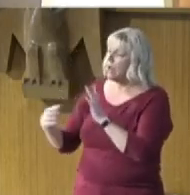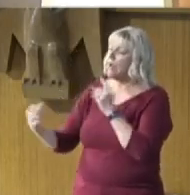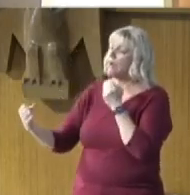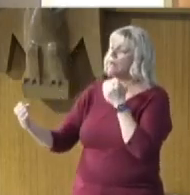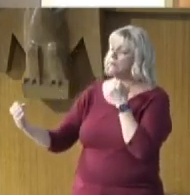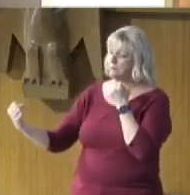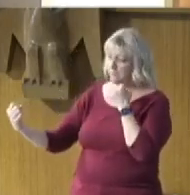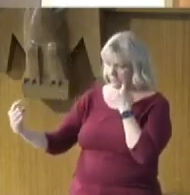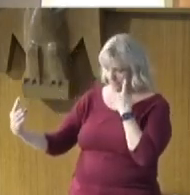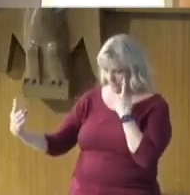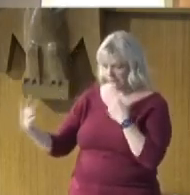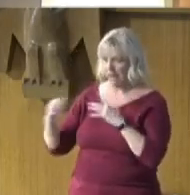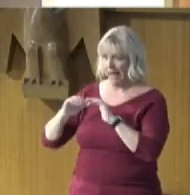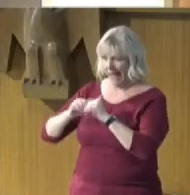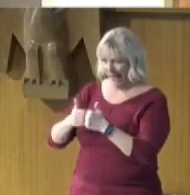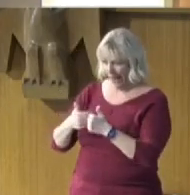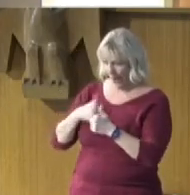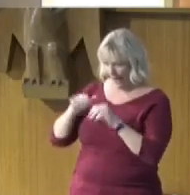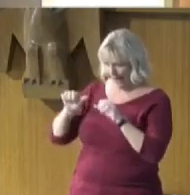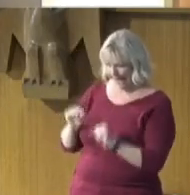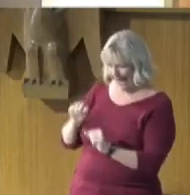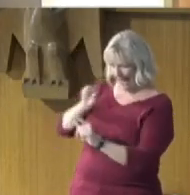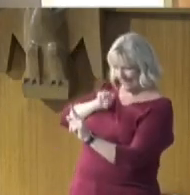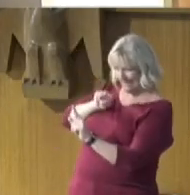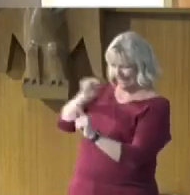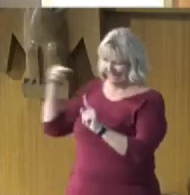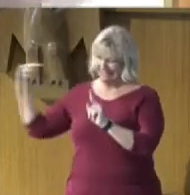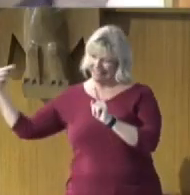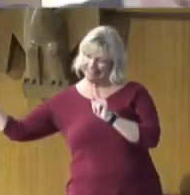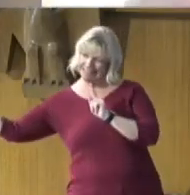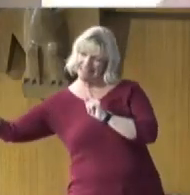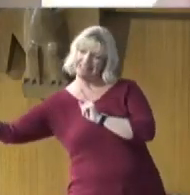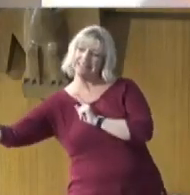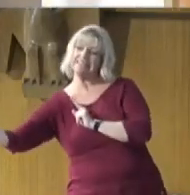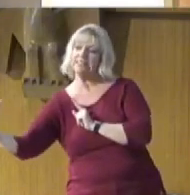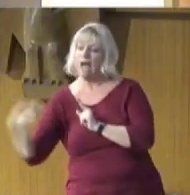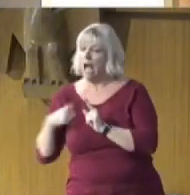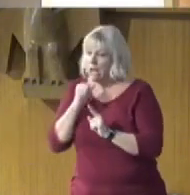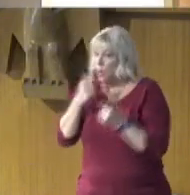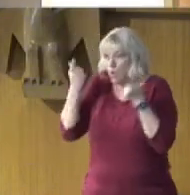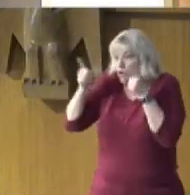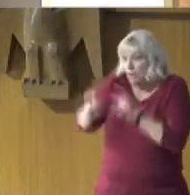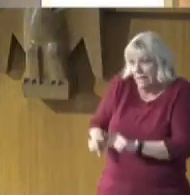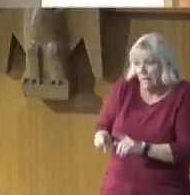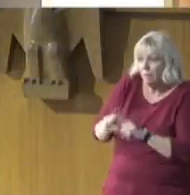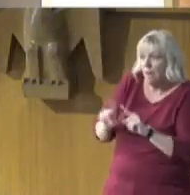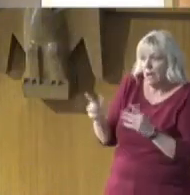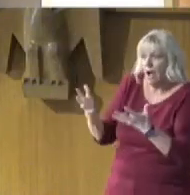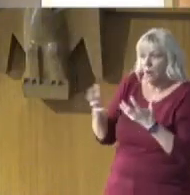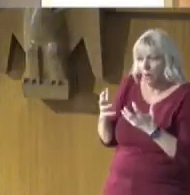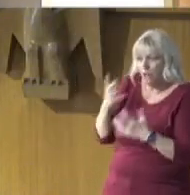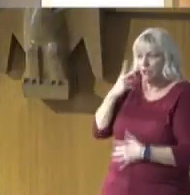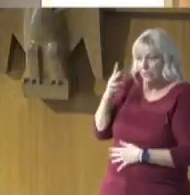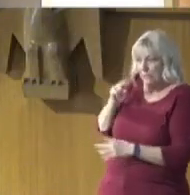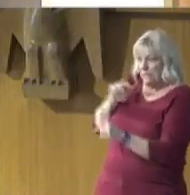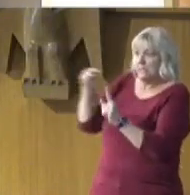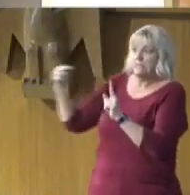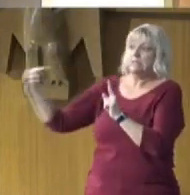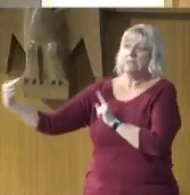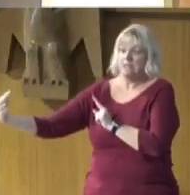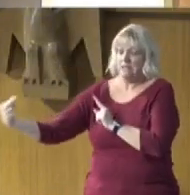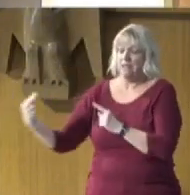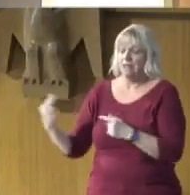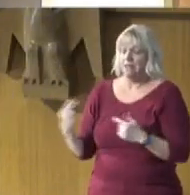forward. How can I see something from someone else's perspective, even if I don't agree with it? And during this time,